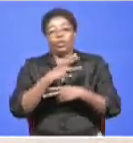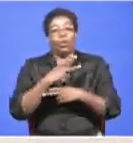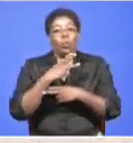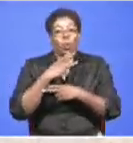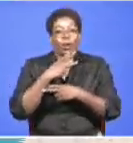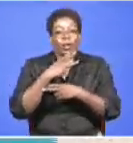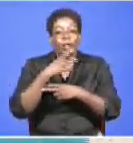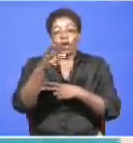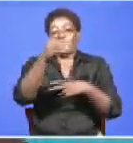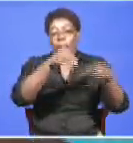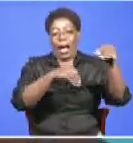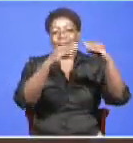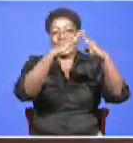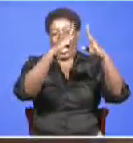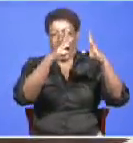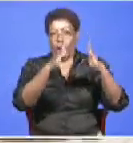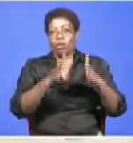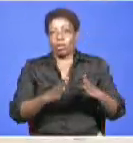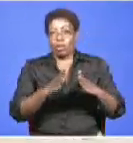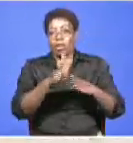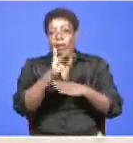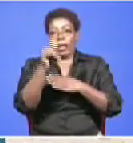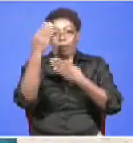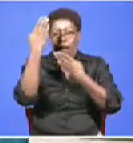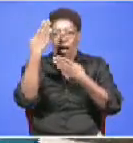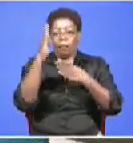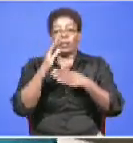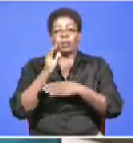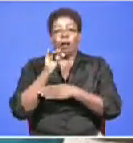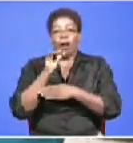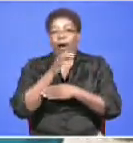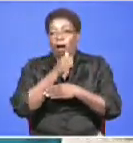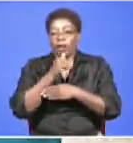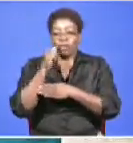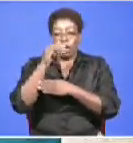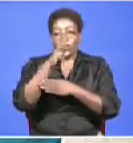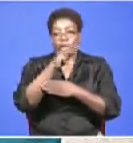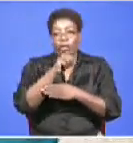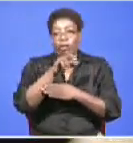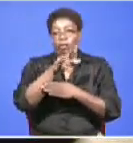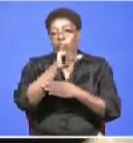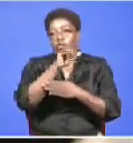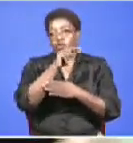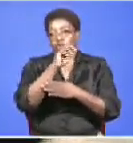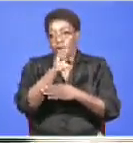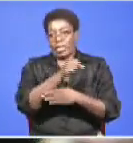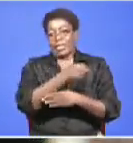houses like this one, operated by the Bahamas Agricultural and Marine Science